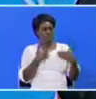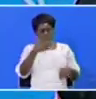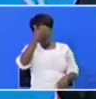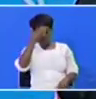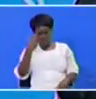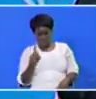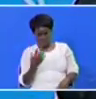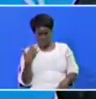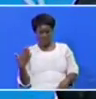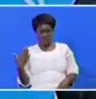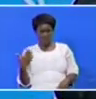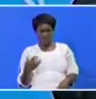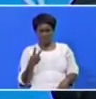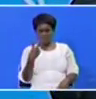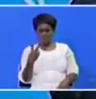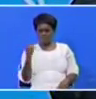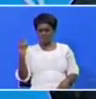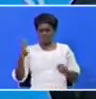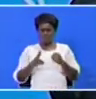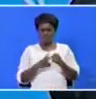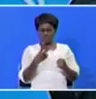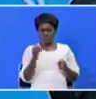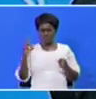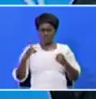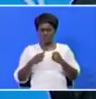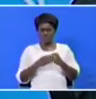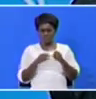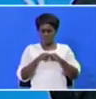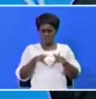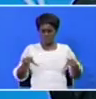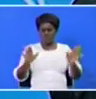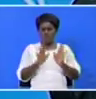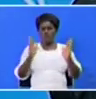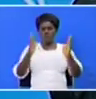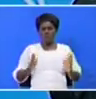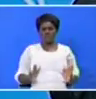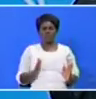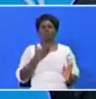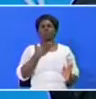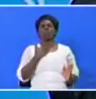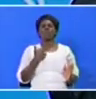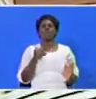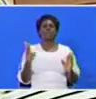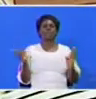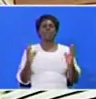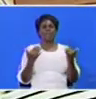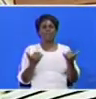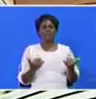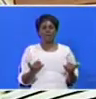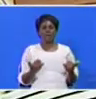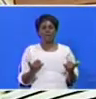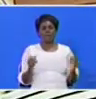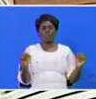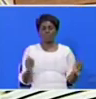thing. The 2007 violence was spontaneous because nobody was prepared for it. Let's go back to the conversation. Right now, that